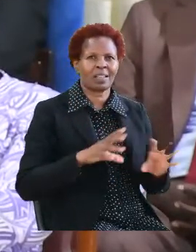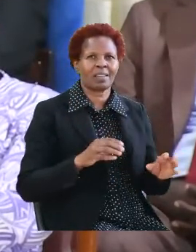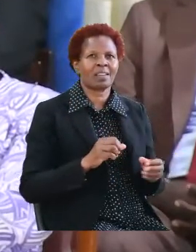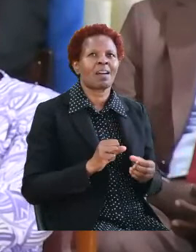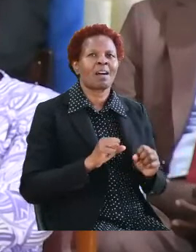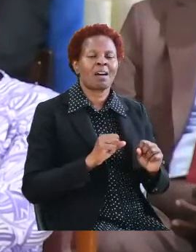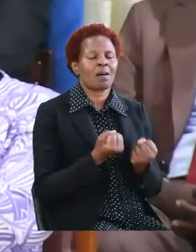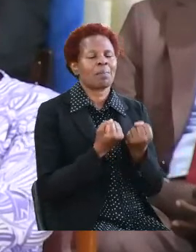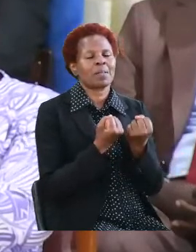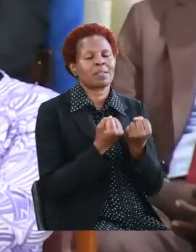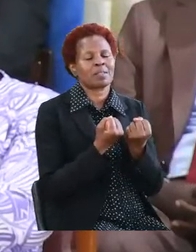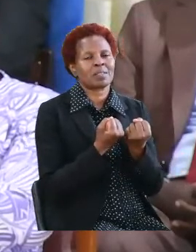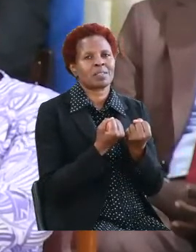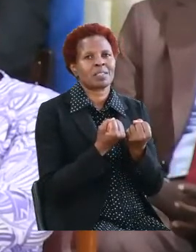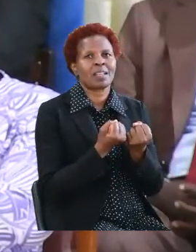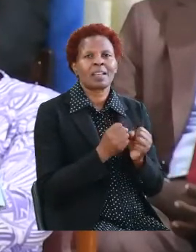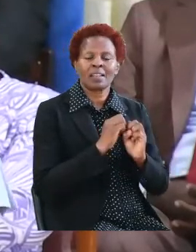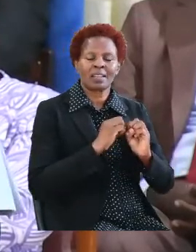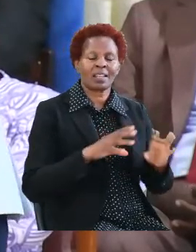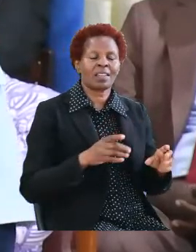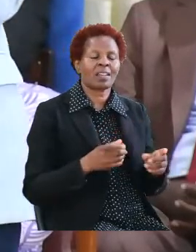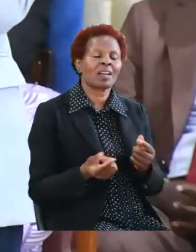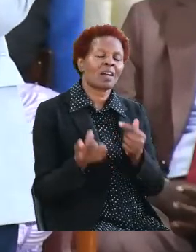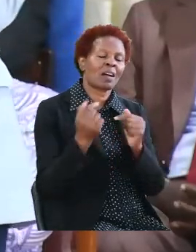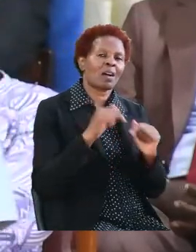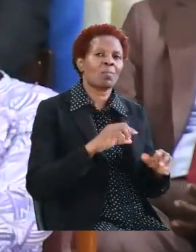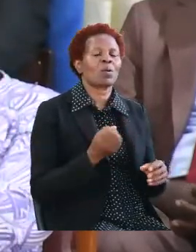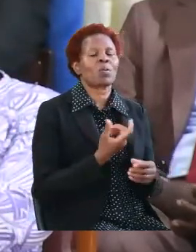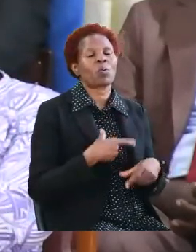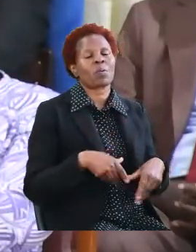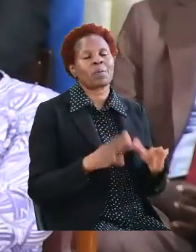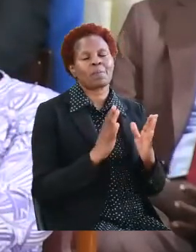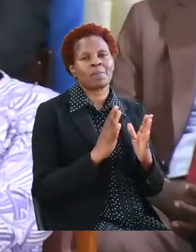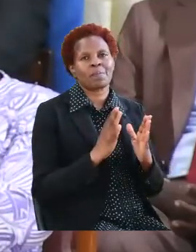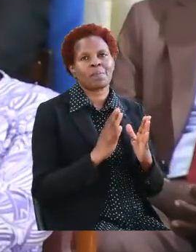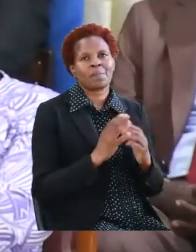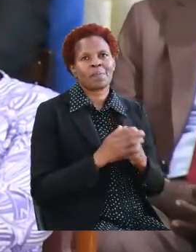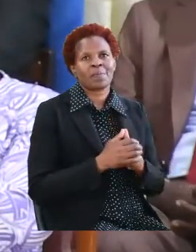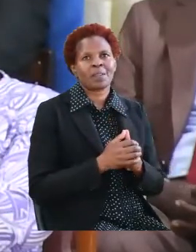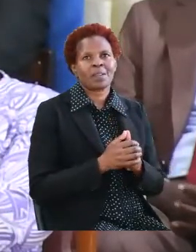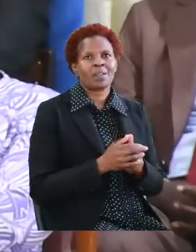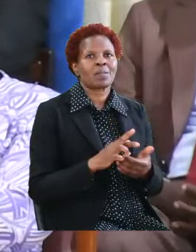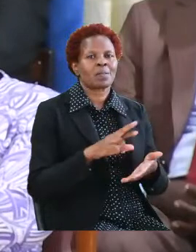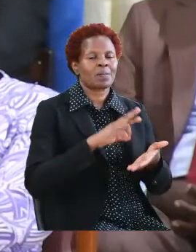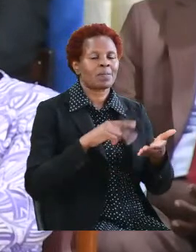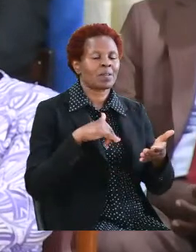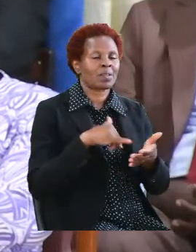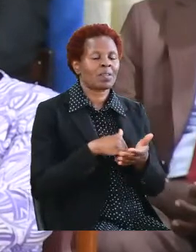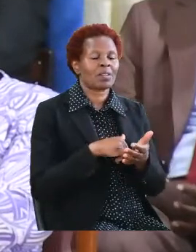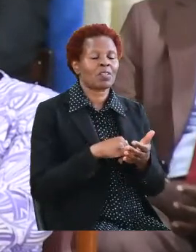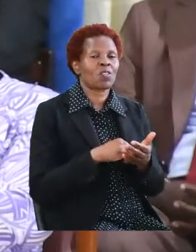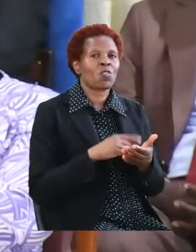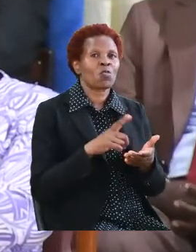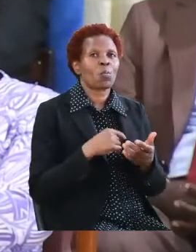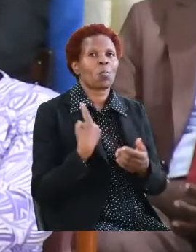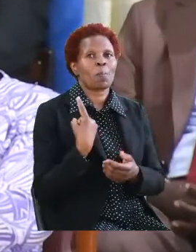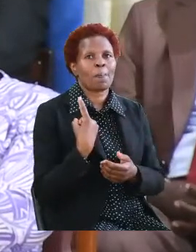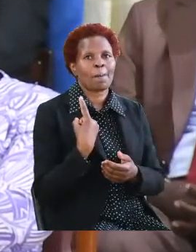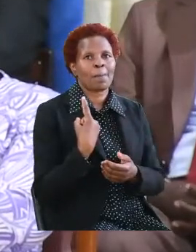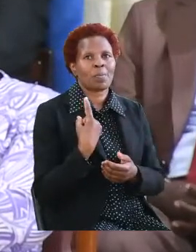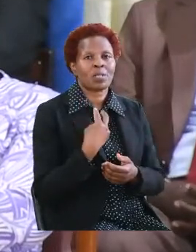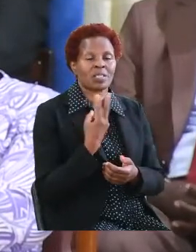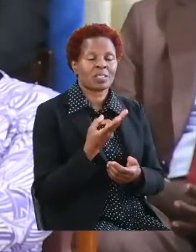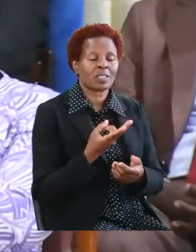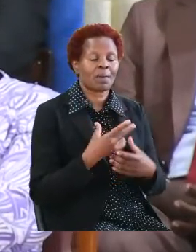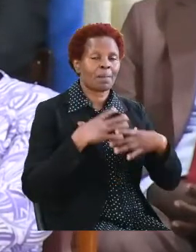happens. Nothing just comes our way. Praise the name of the Lord. And when we read the book of Haggai from chapter number 1, we see